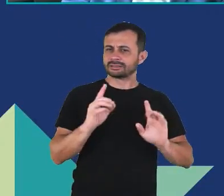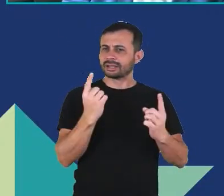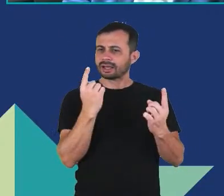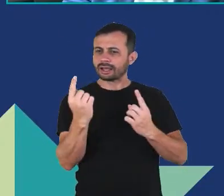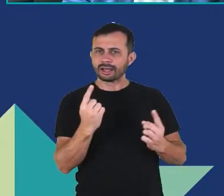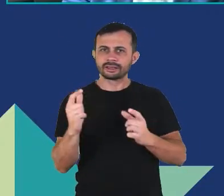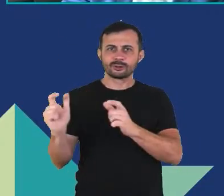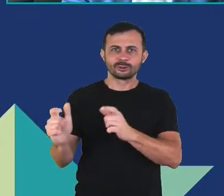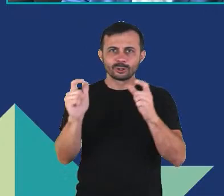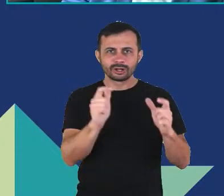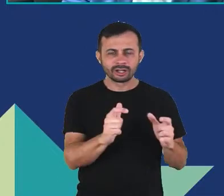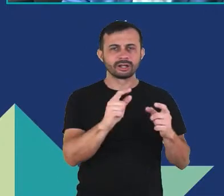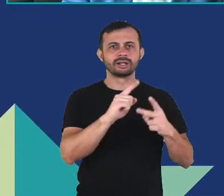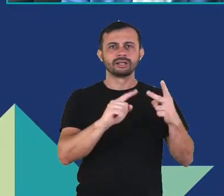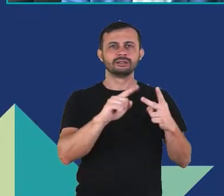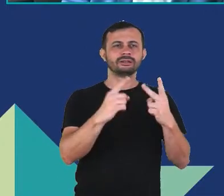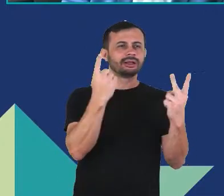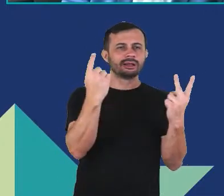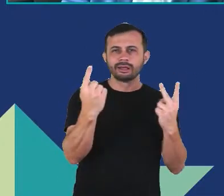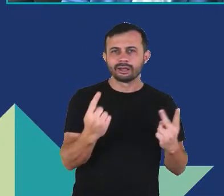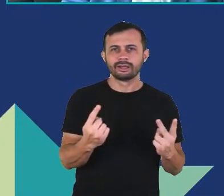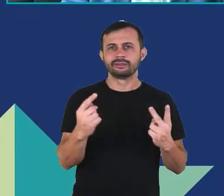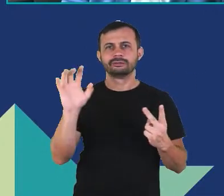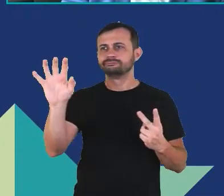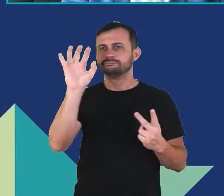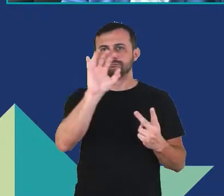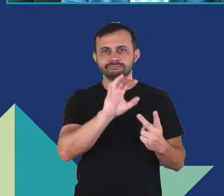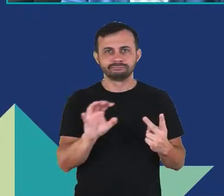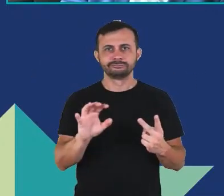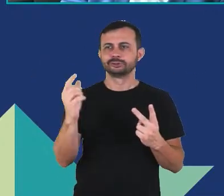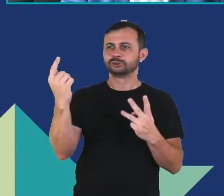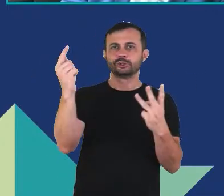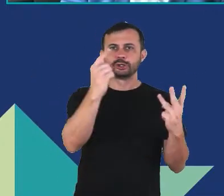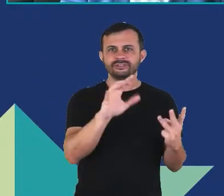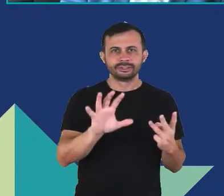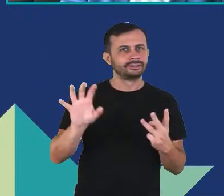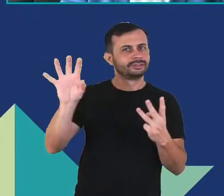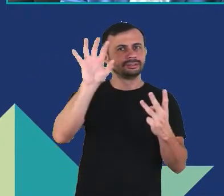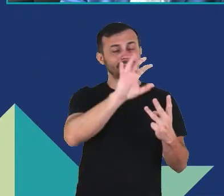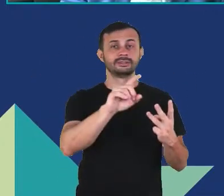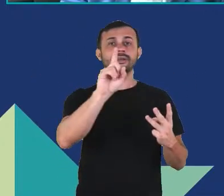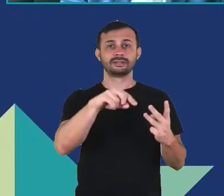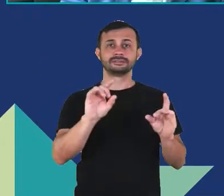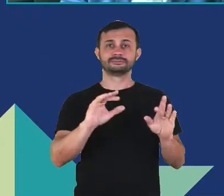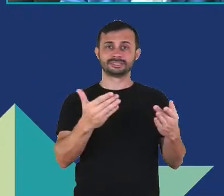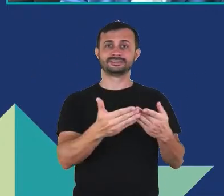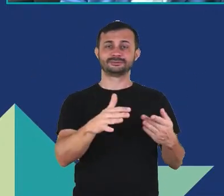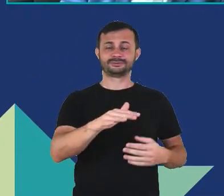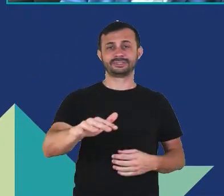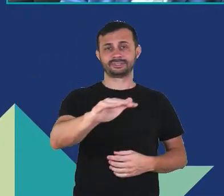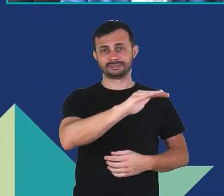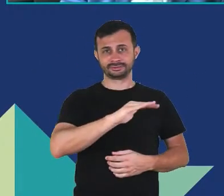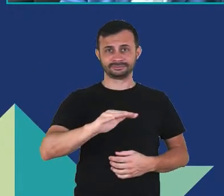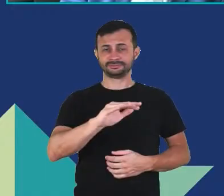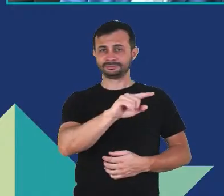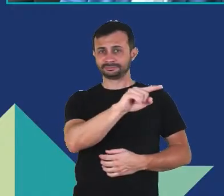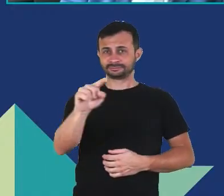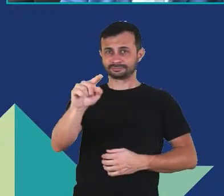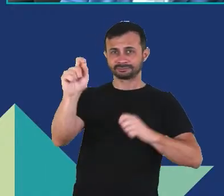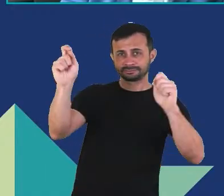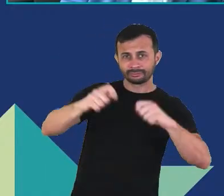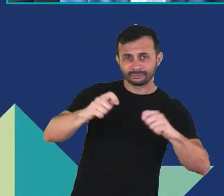each geography is specific, and you need to select the right model.